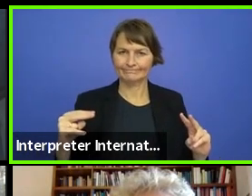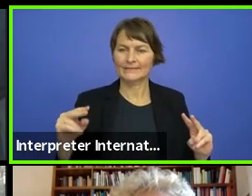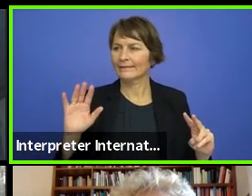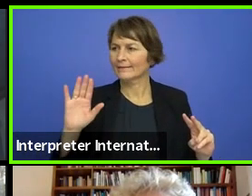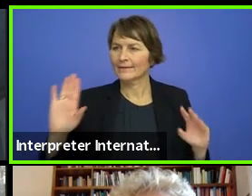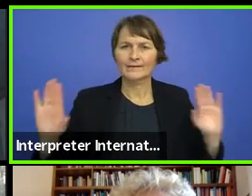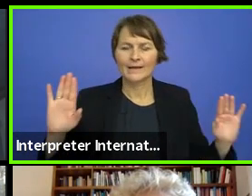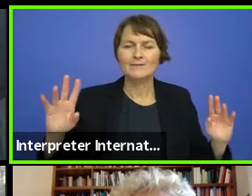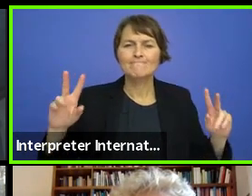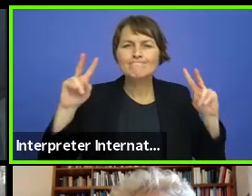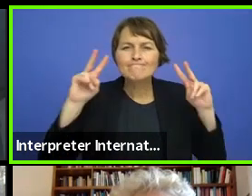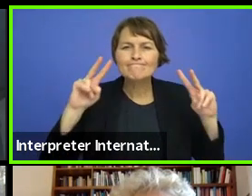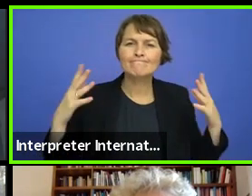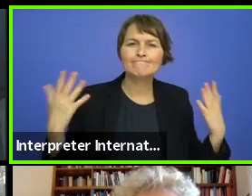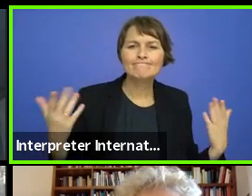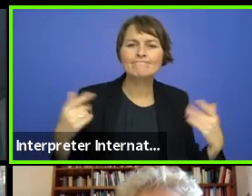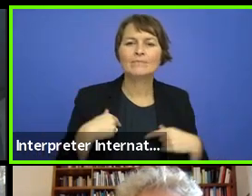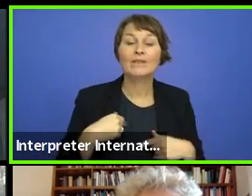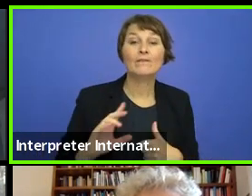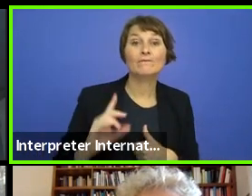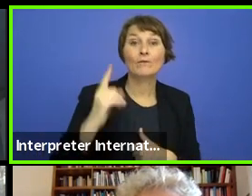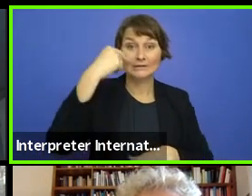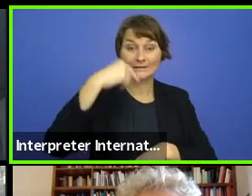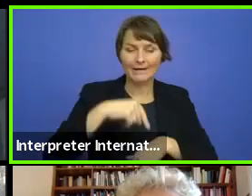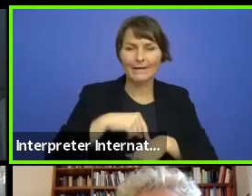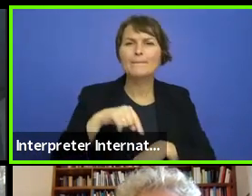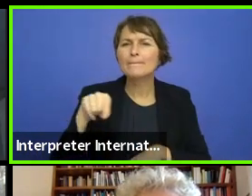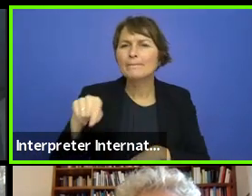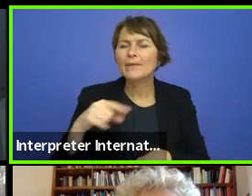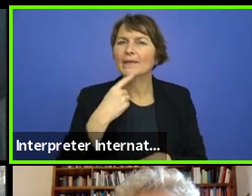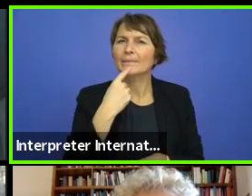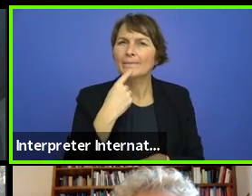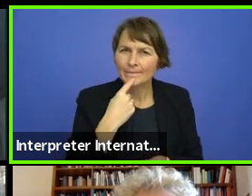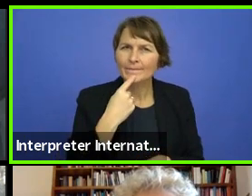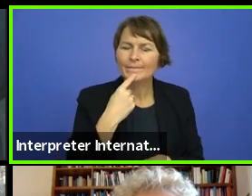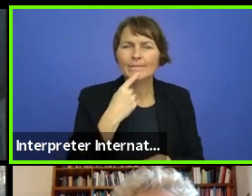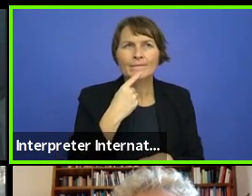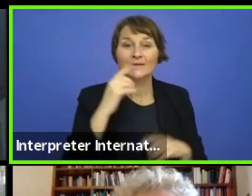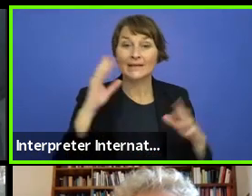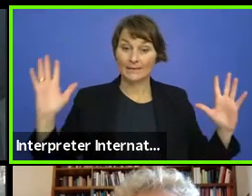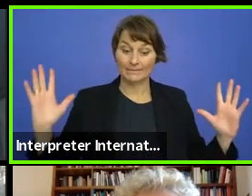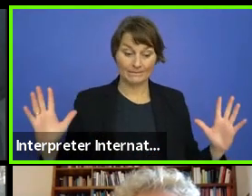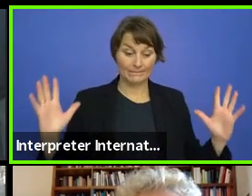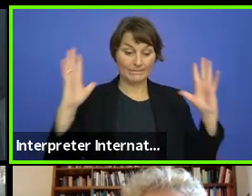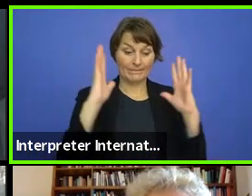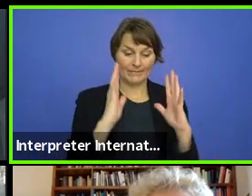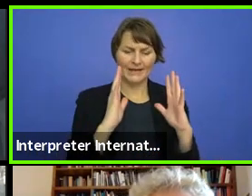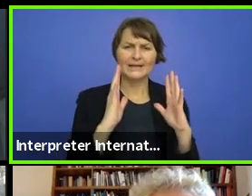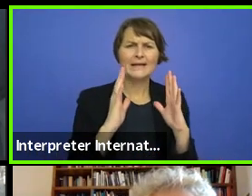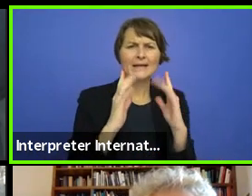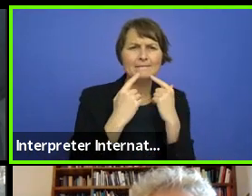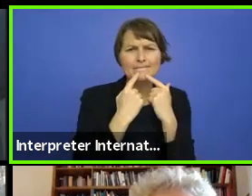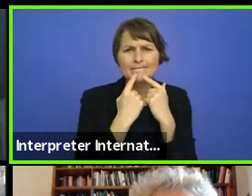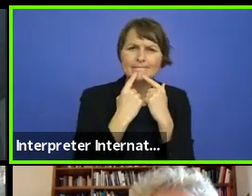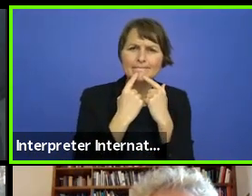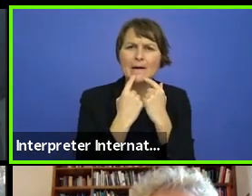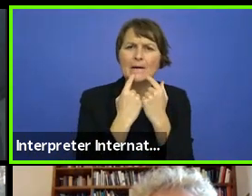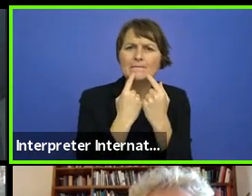how they first developed this kind of need, how they got to know about this,